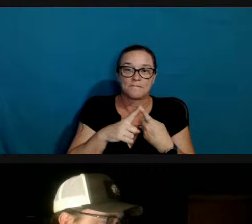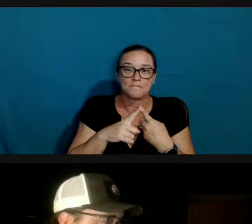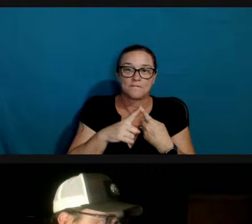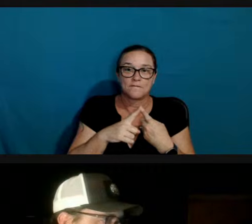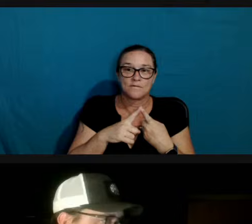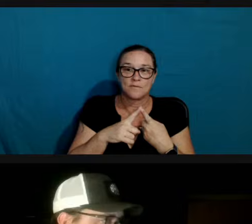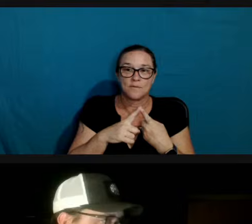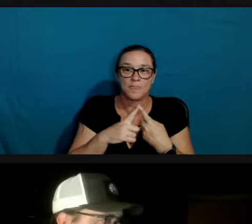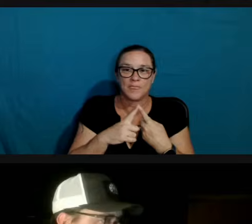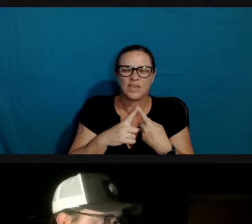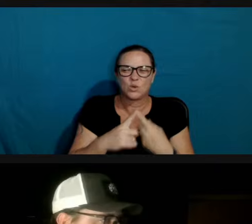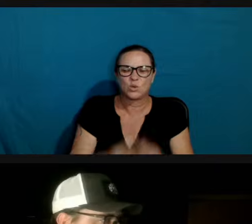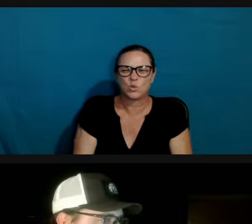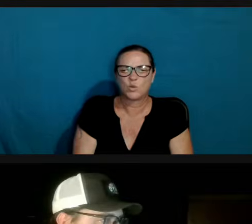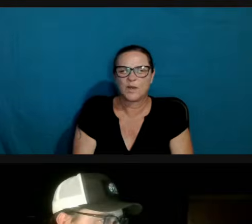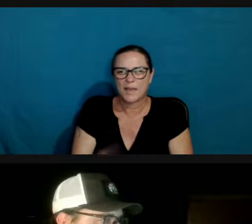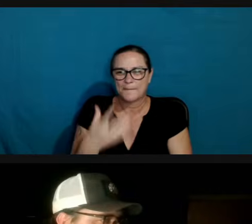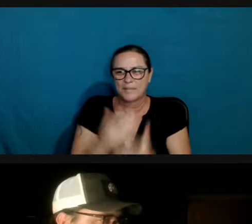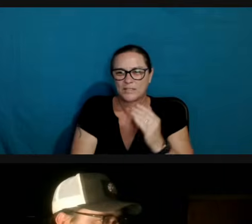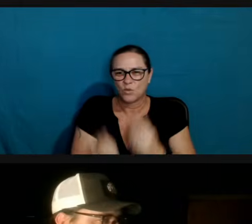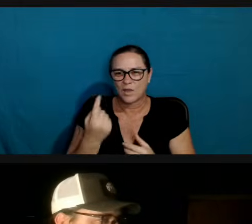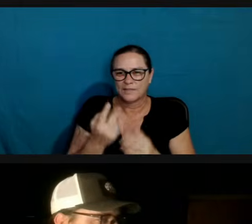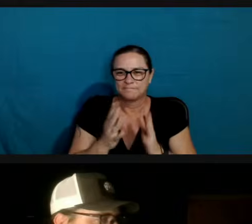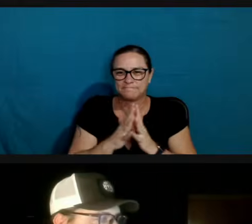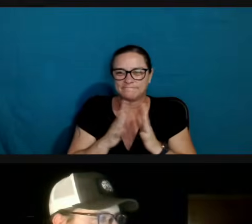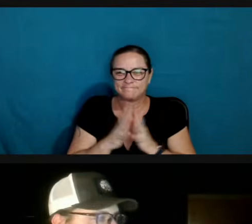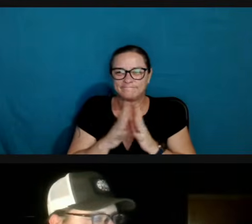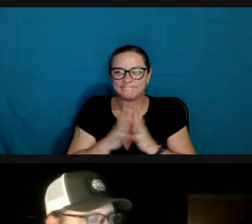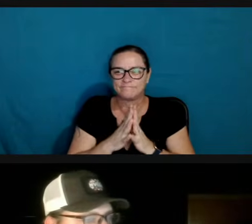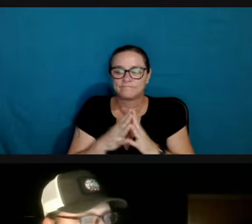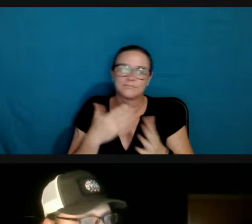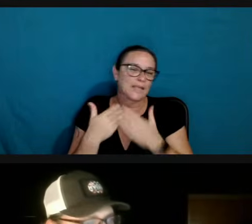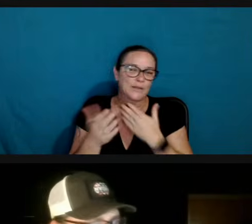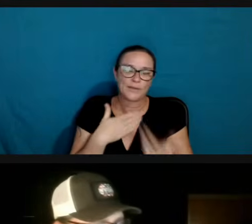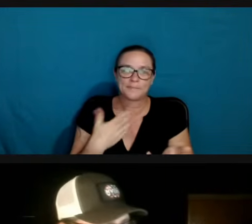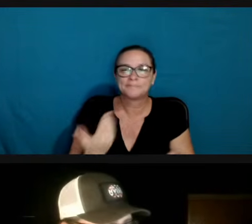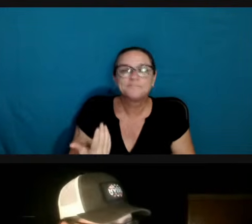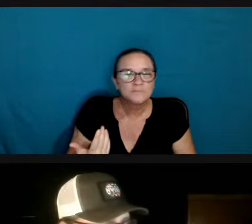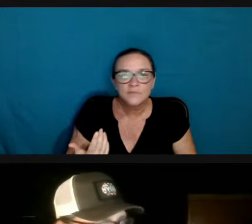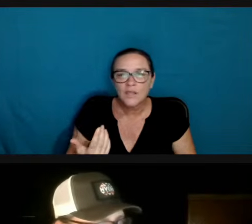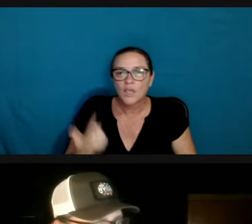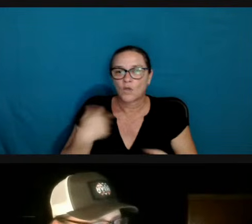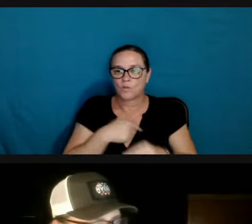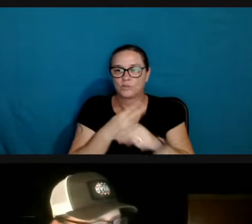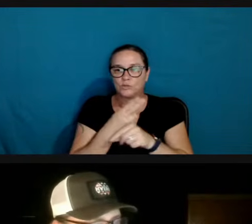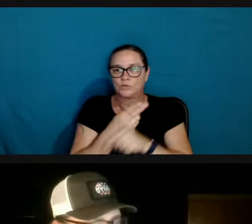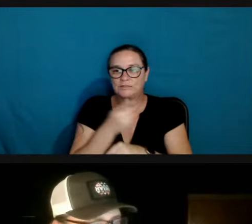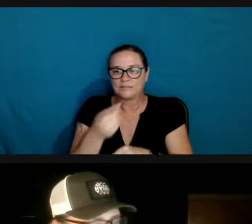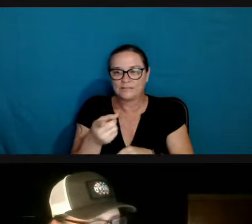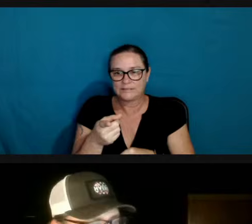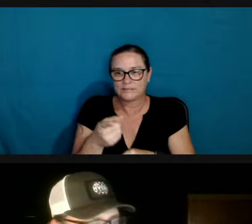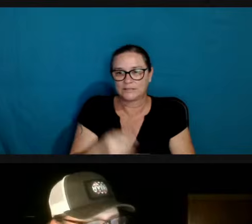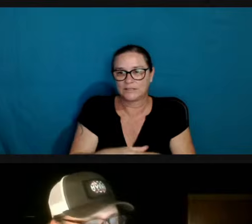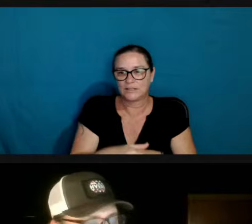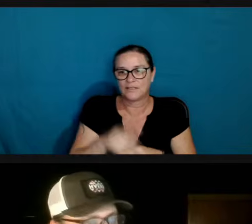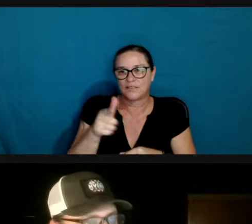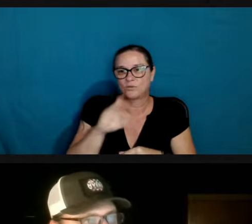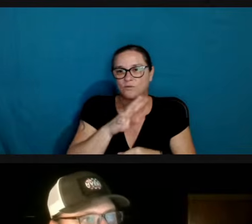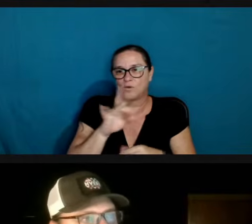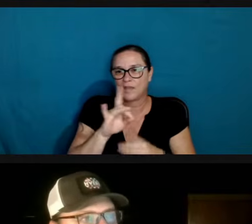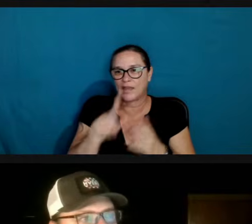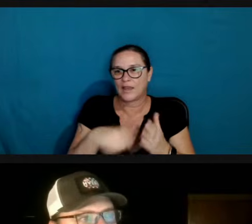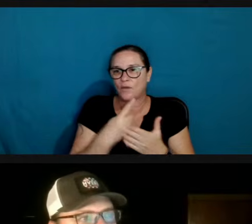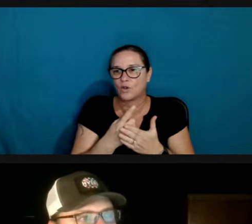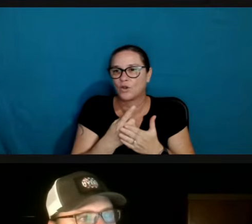oh no, I'm missing one. Oh, well, we'll just go with these then. So I think these were 48 hours. Let's see.